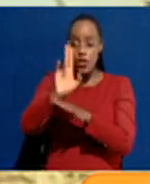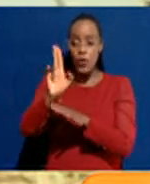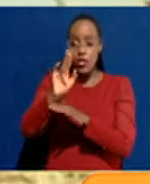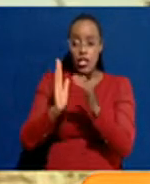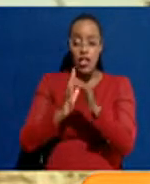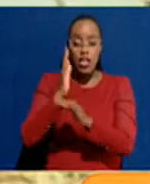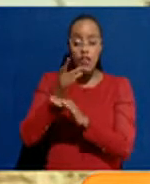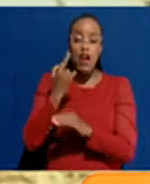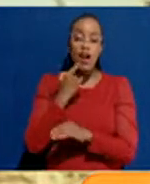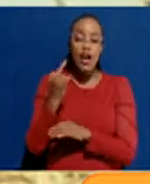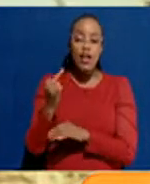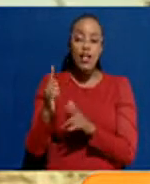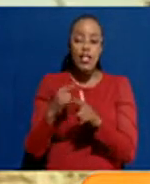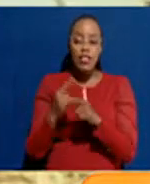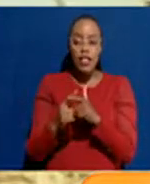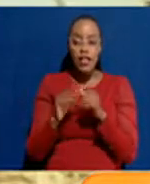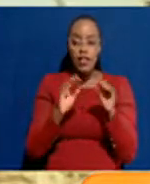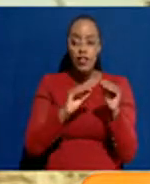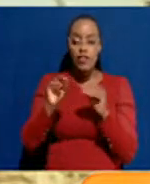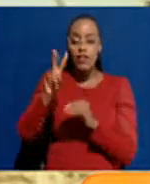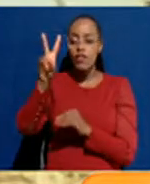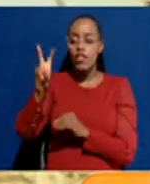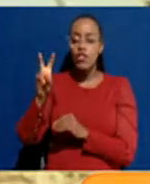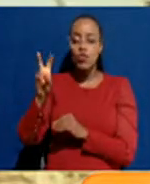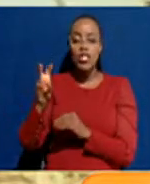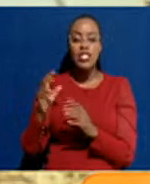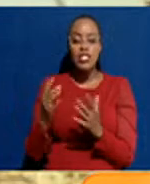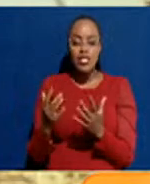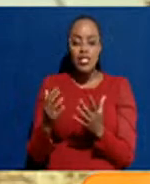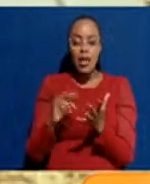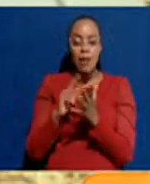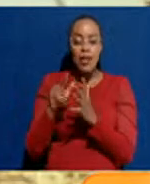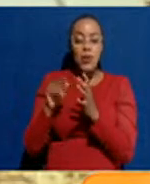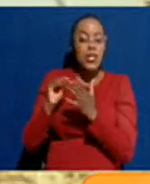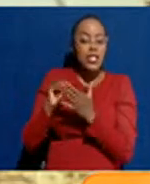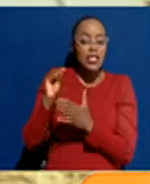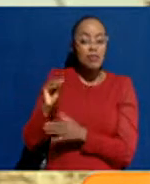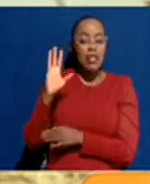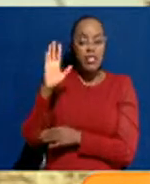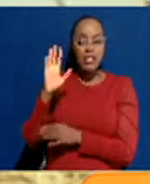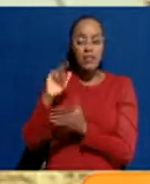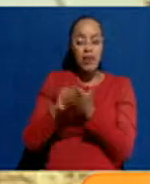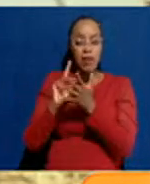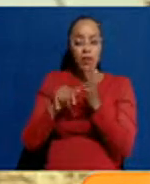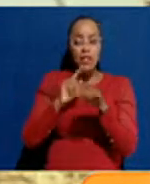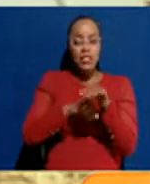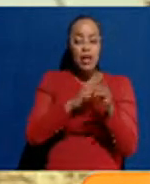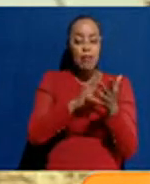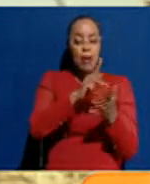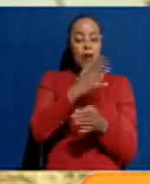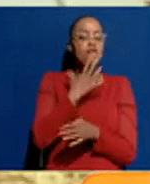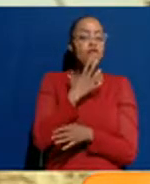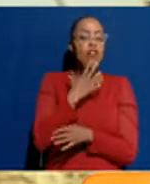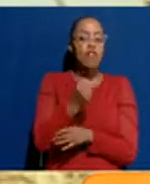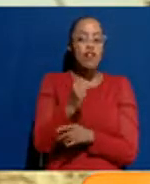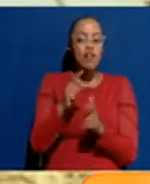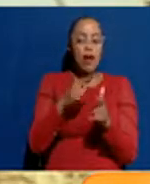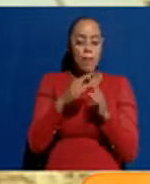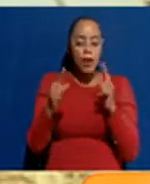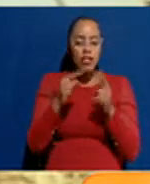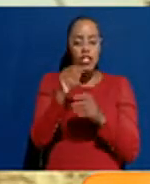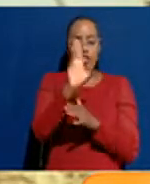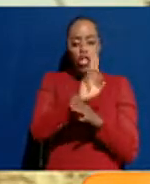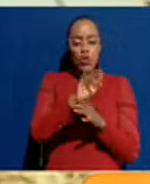over 100, then you go to the 20 shillings. So that meant when you are buying 500 shillings, but your average consumption